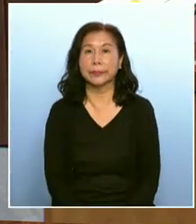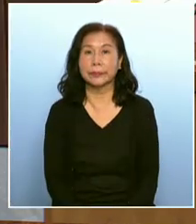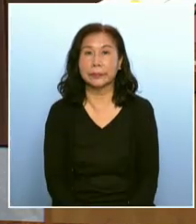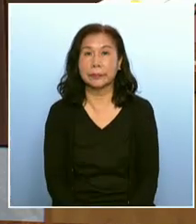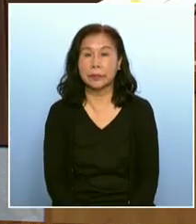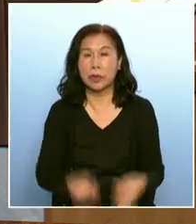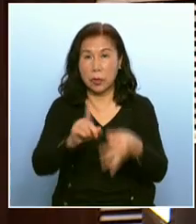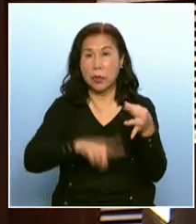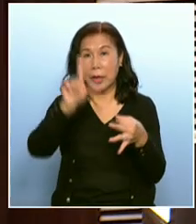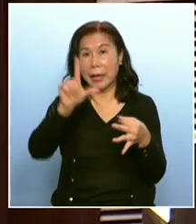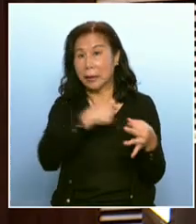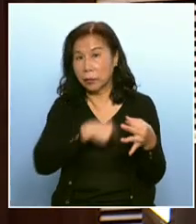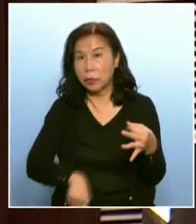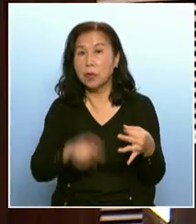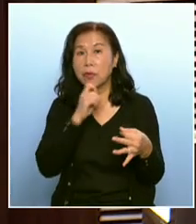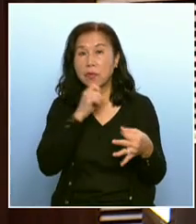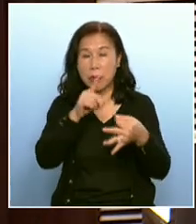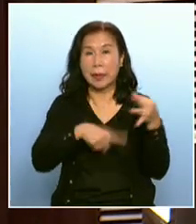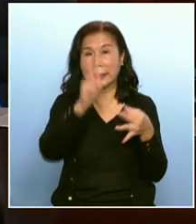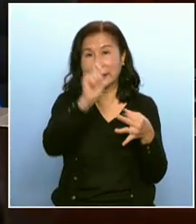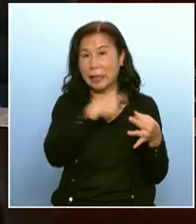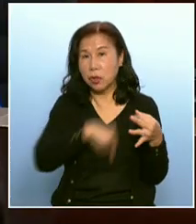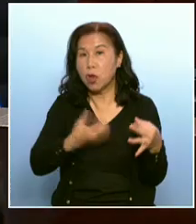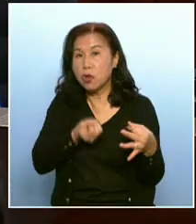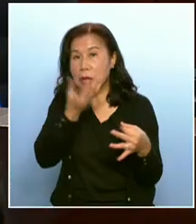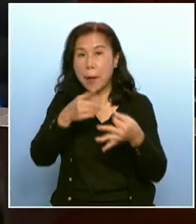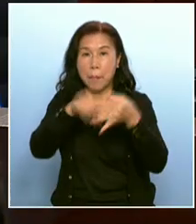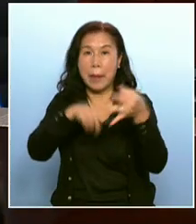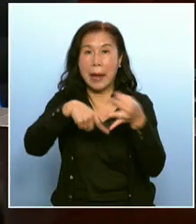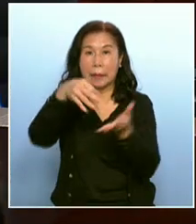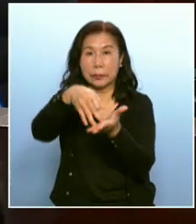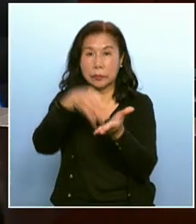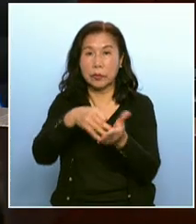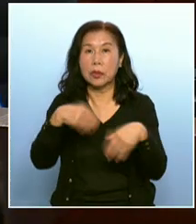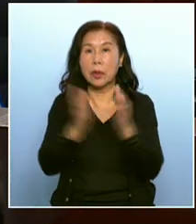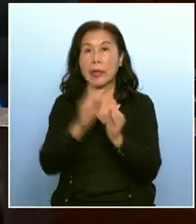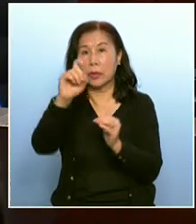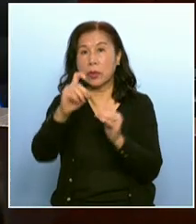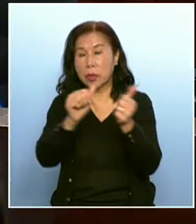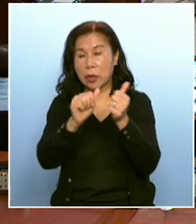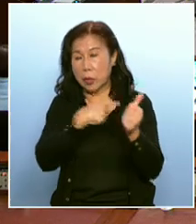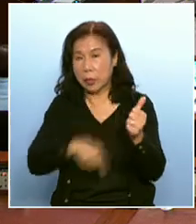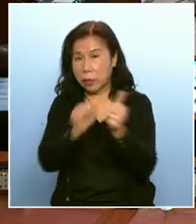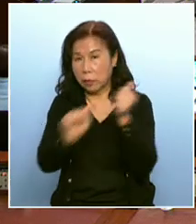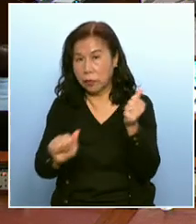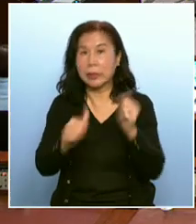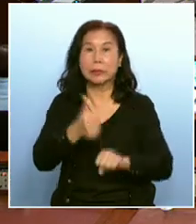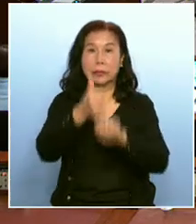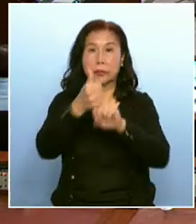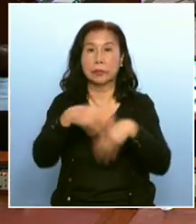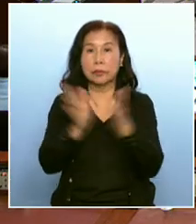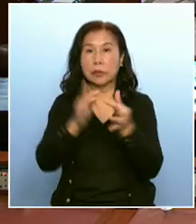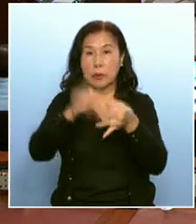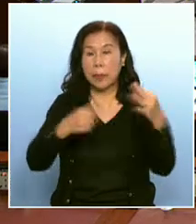Mr. Kingsley Wong, Mr. Alan Chen, and Ms. Rebecca Chen. Dr. Sterry Lee is nominated by Mr. Peter Hsu, and 9 other